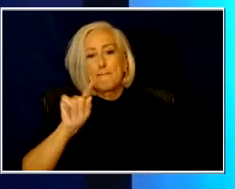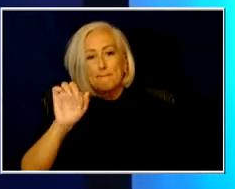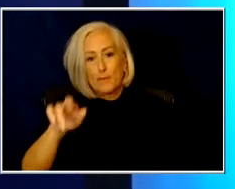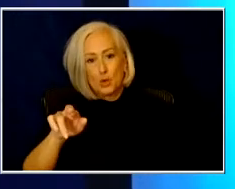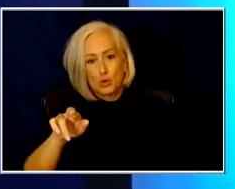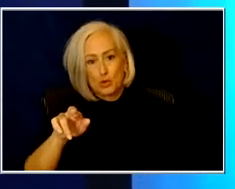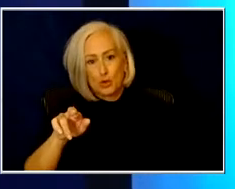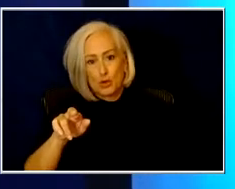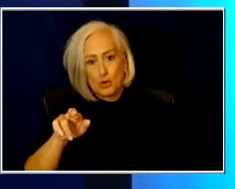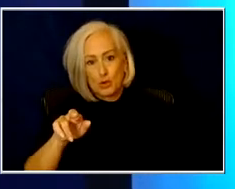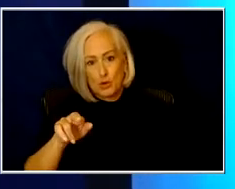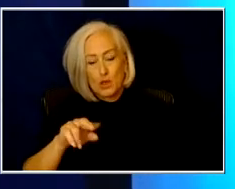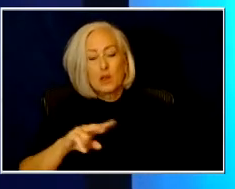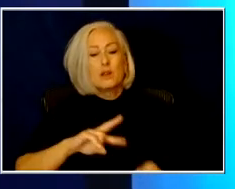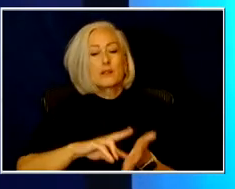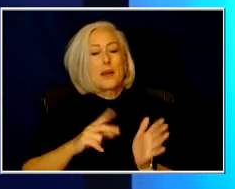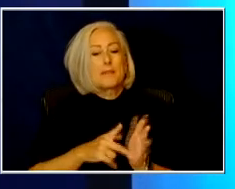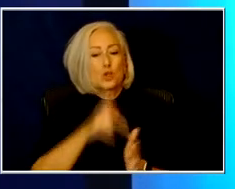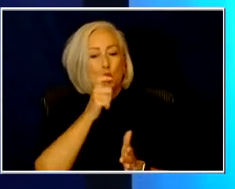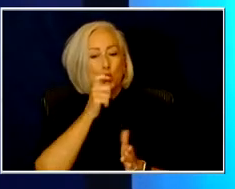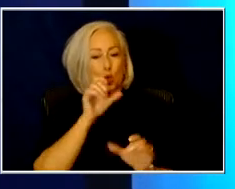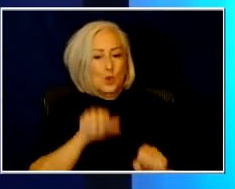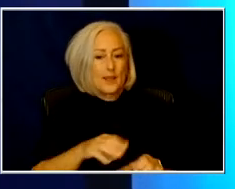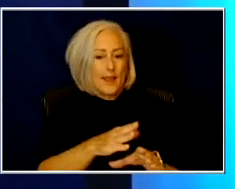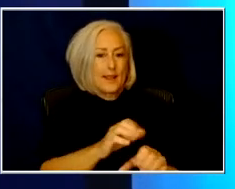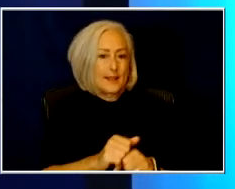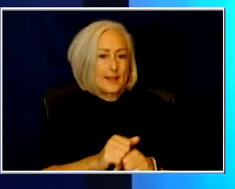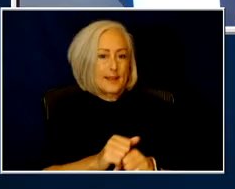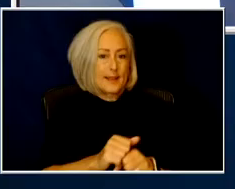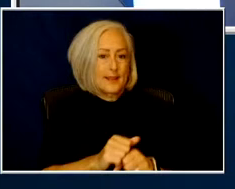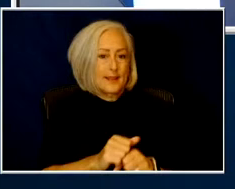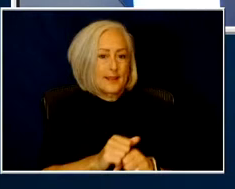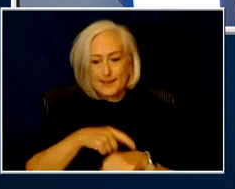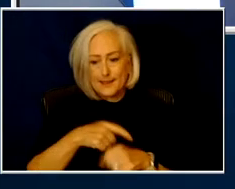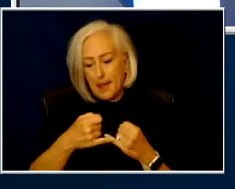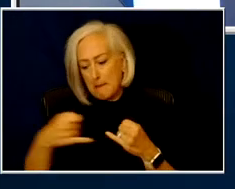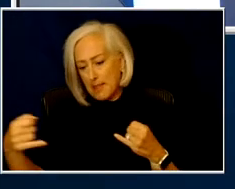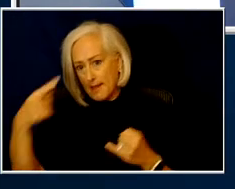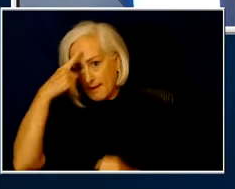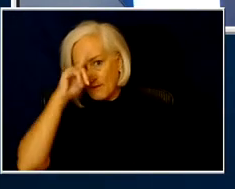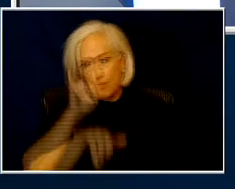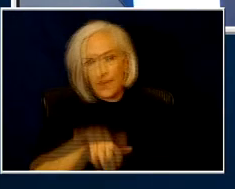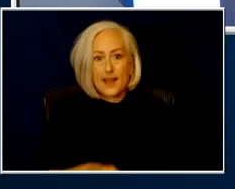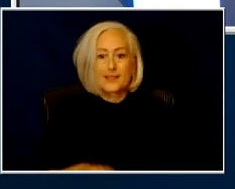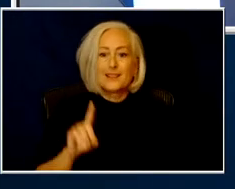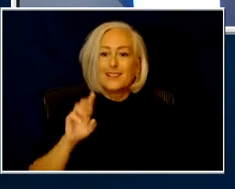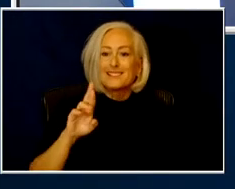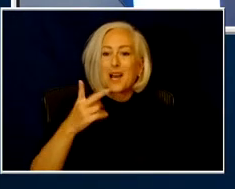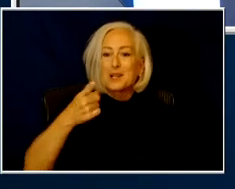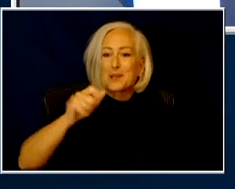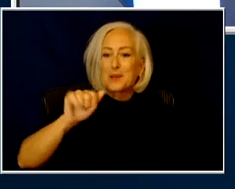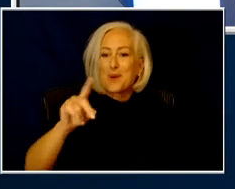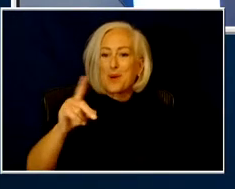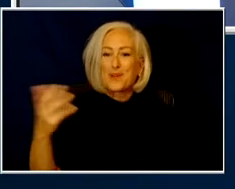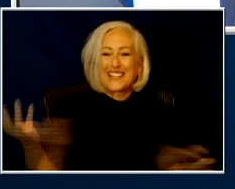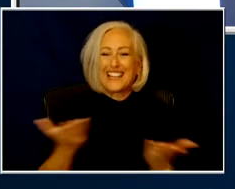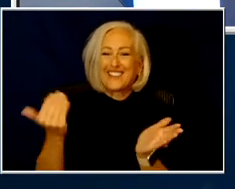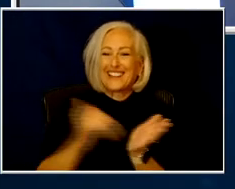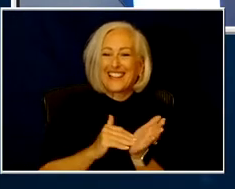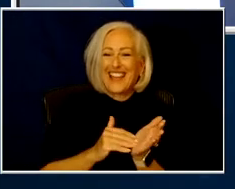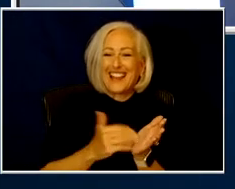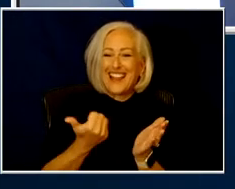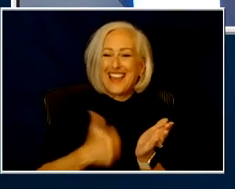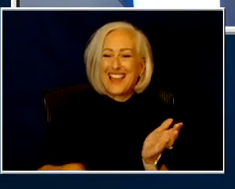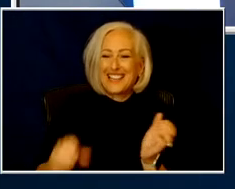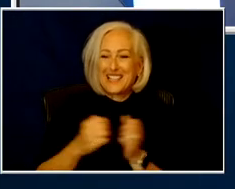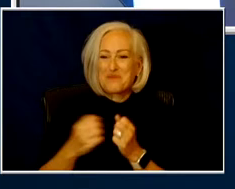simplified who can get what and in what time frame I think we have Dr pulling back so any any further questions well he came back just